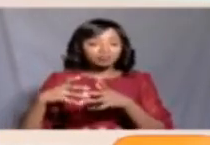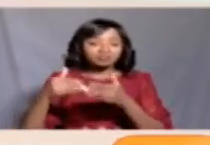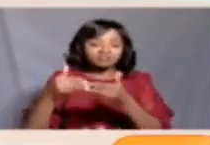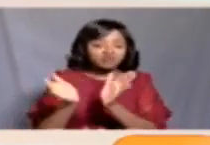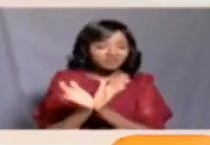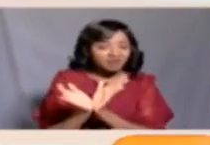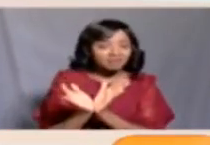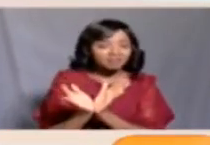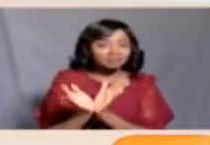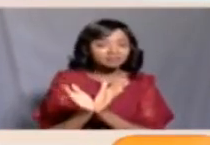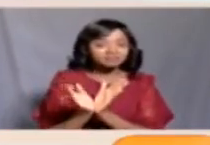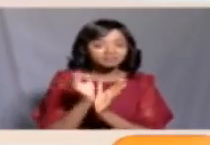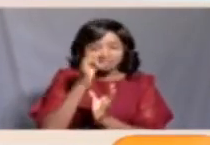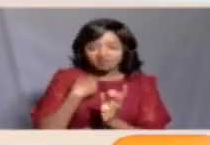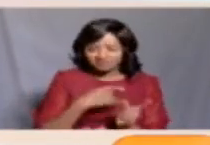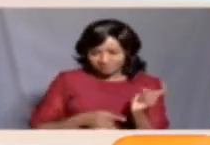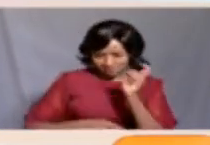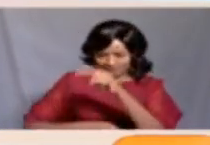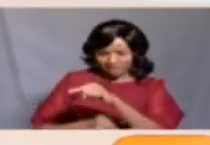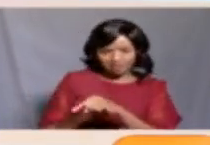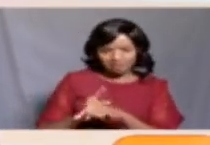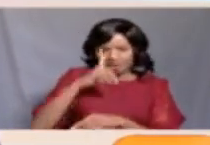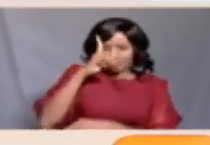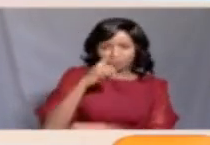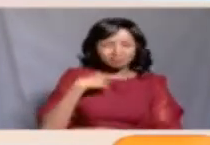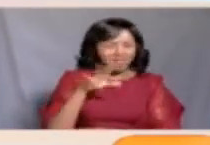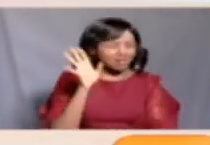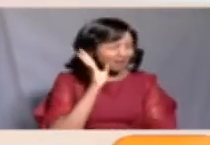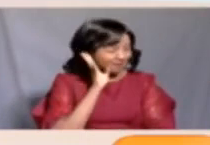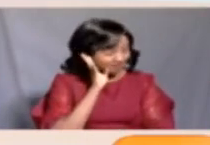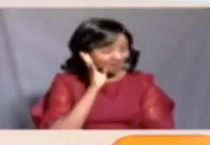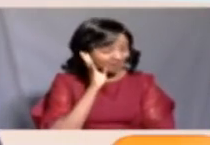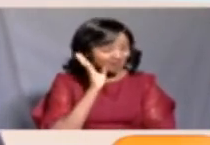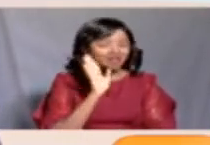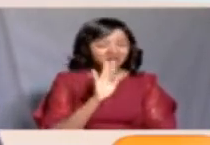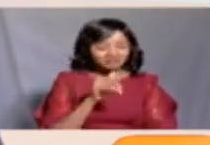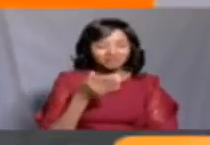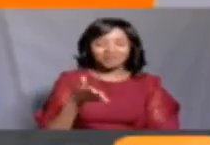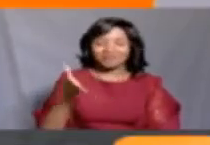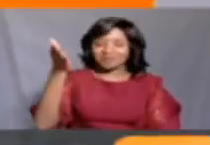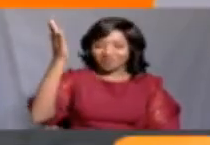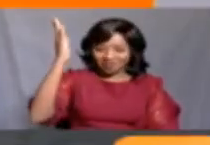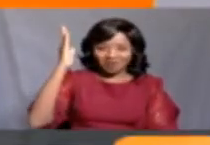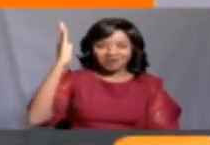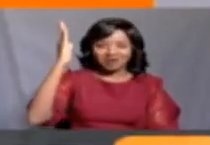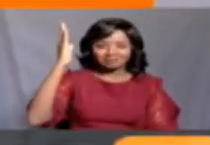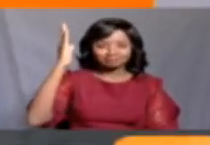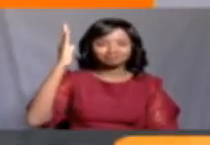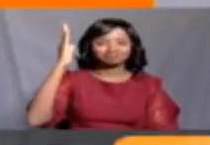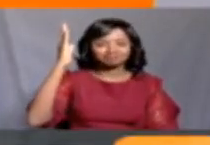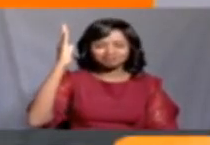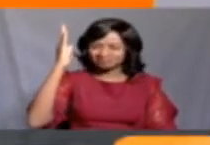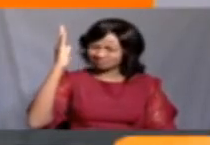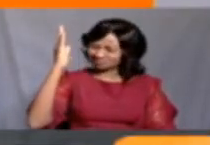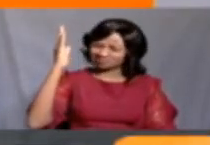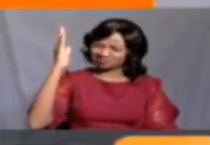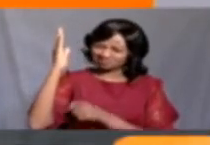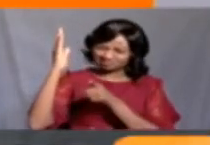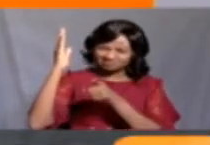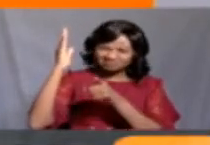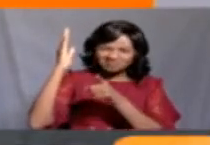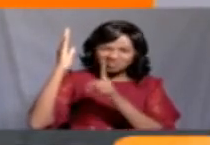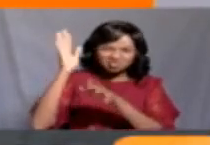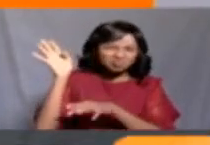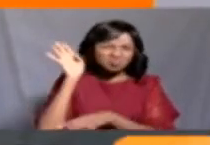families. However, if I come and I say that I heard from God, Victoria, that is a controversial question, because did I hear